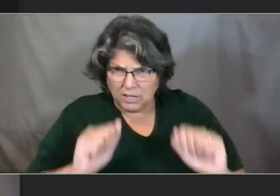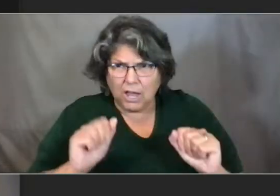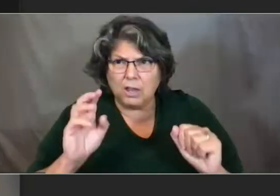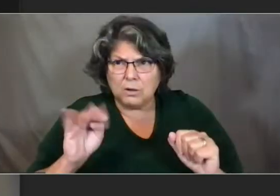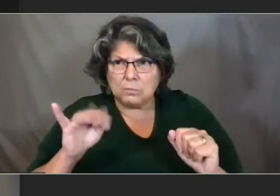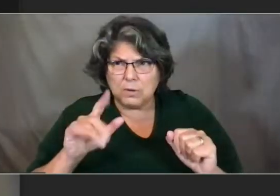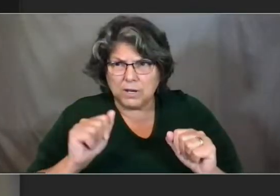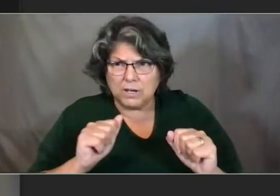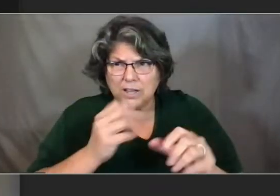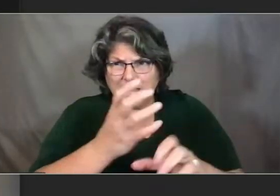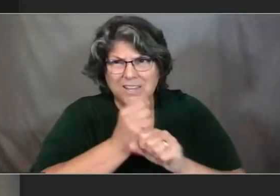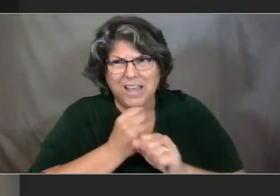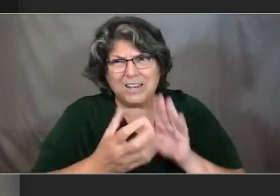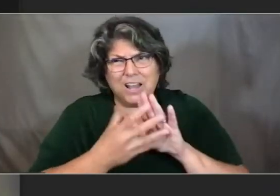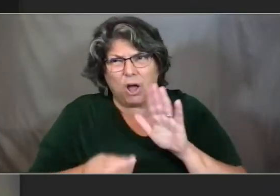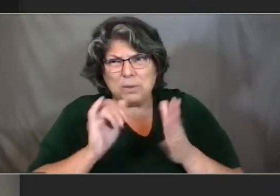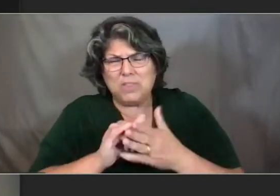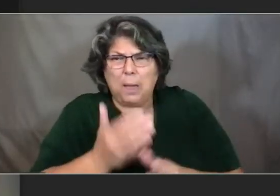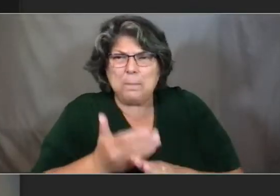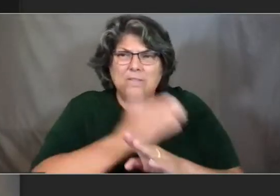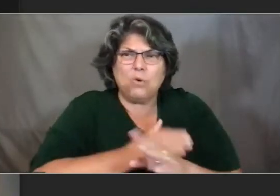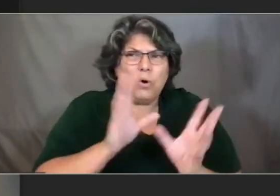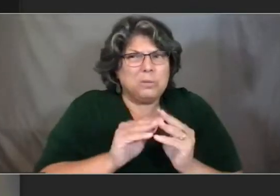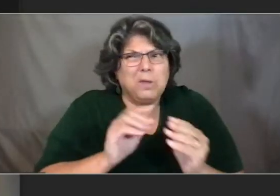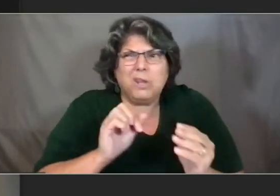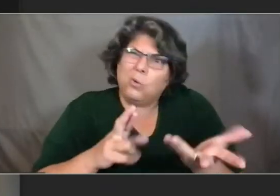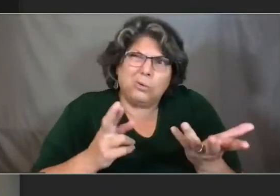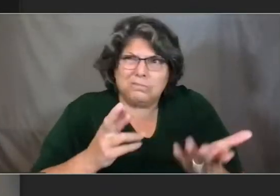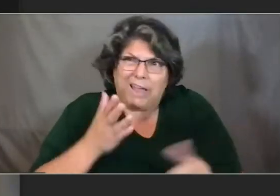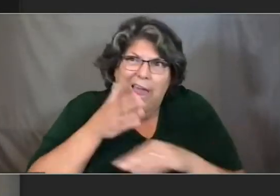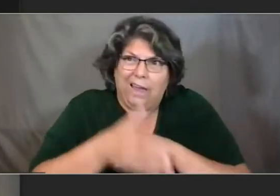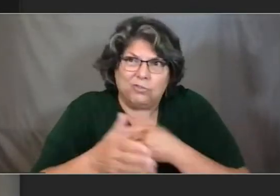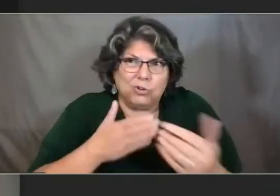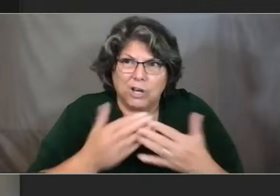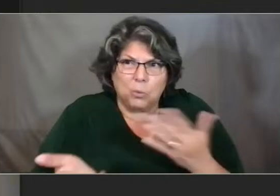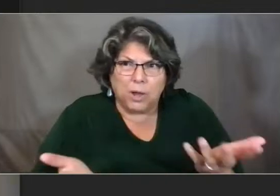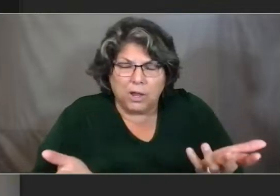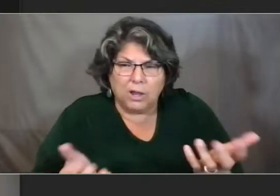that, prior to the meeting or at least after?